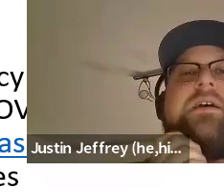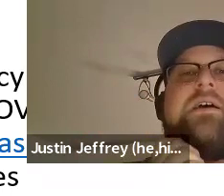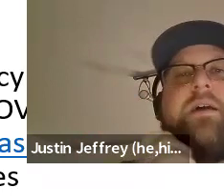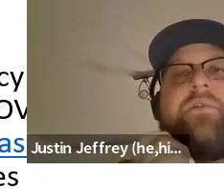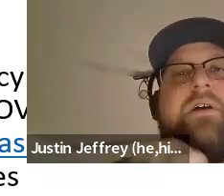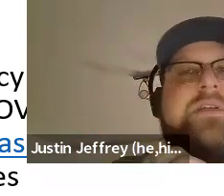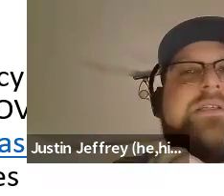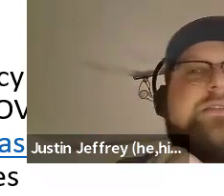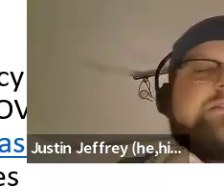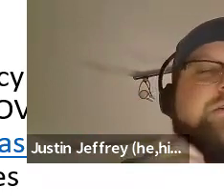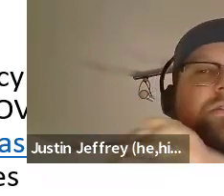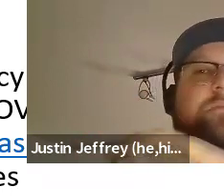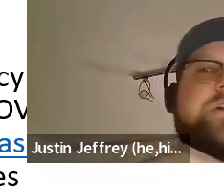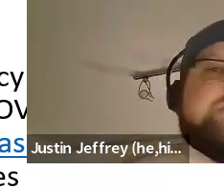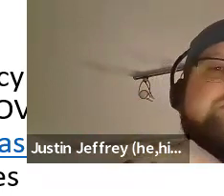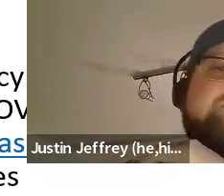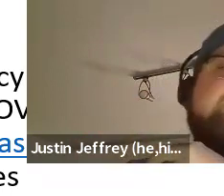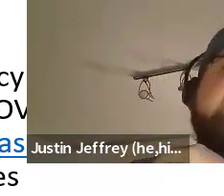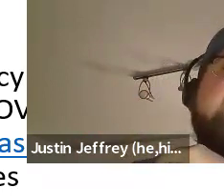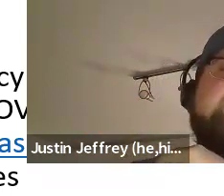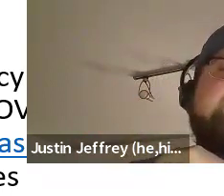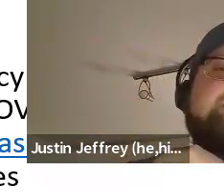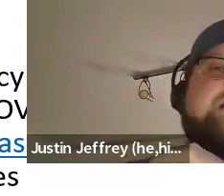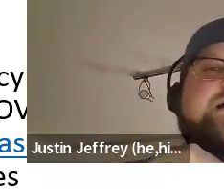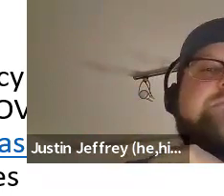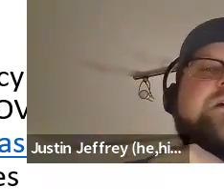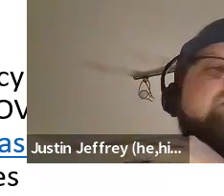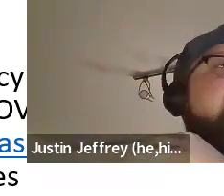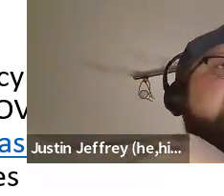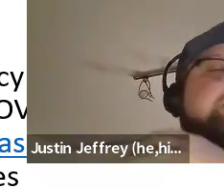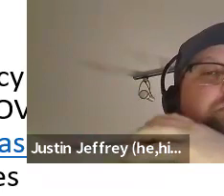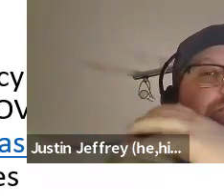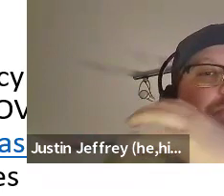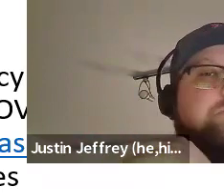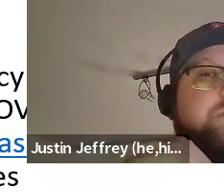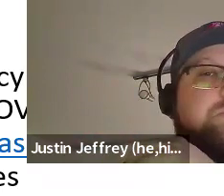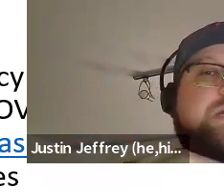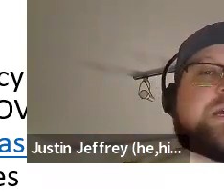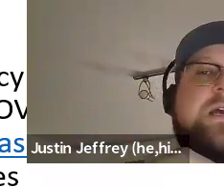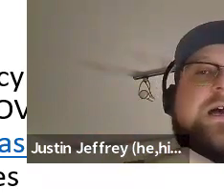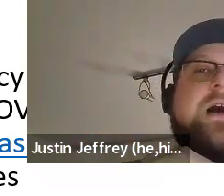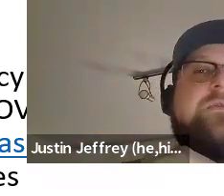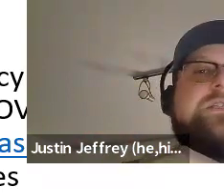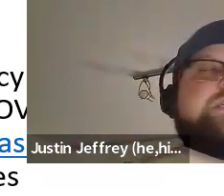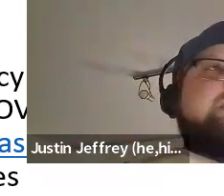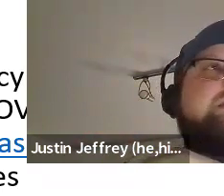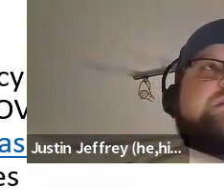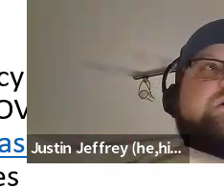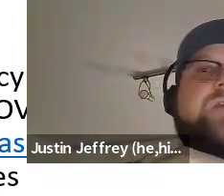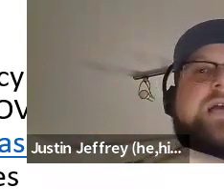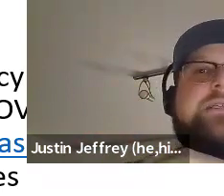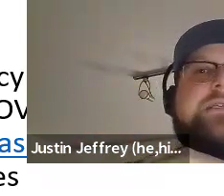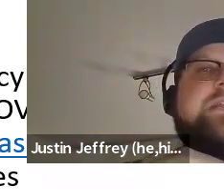increasing number of visits to local emergency rooms for cases of the influenza, the flu. We're